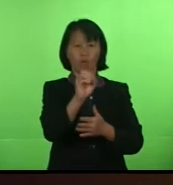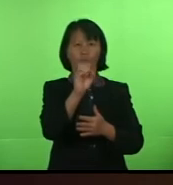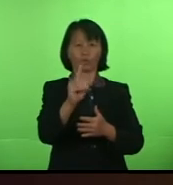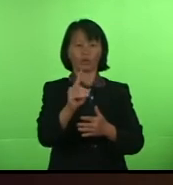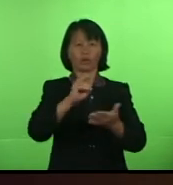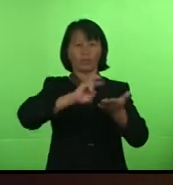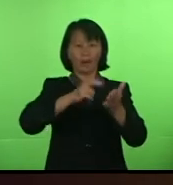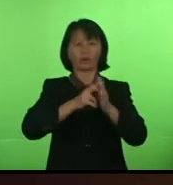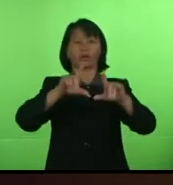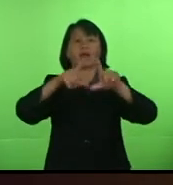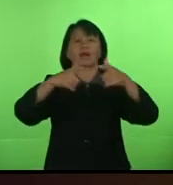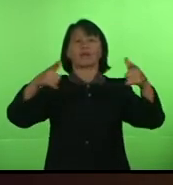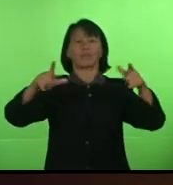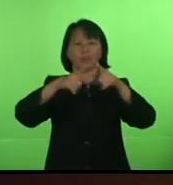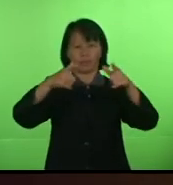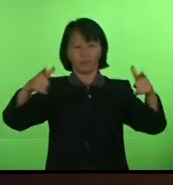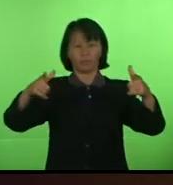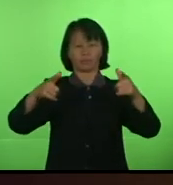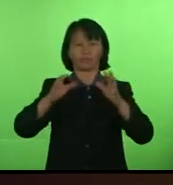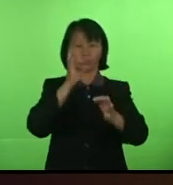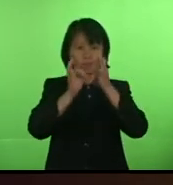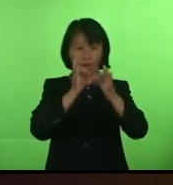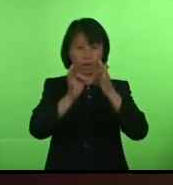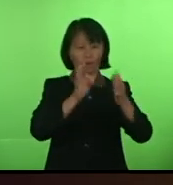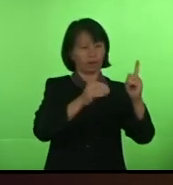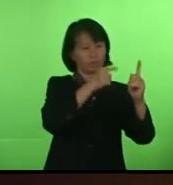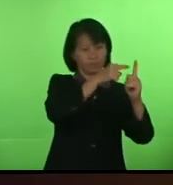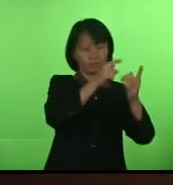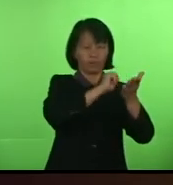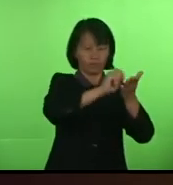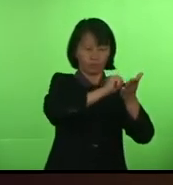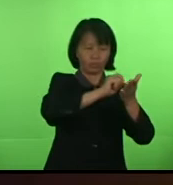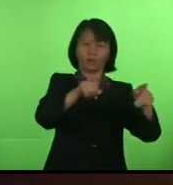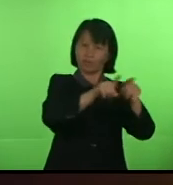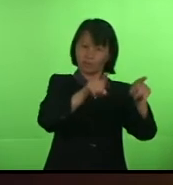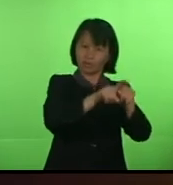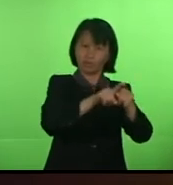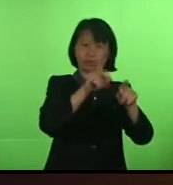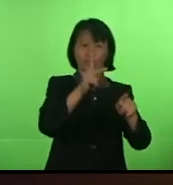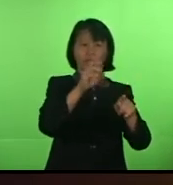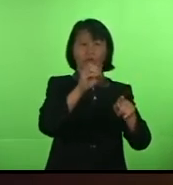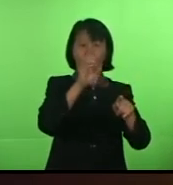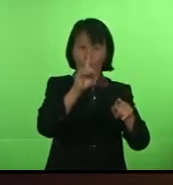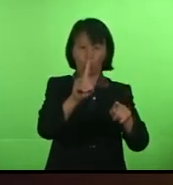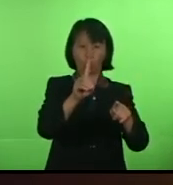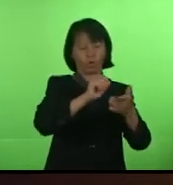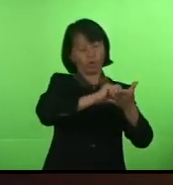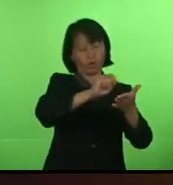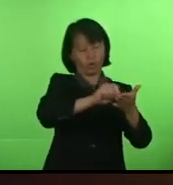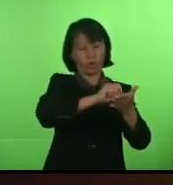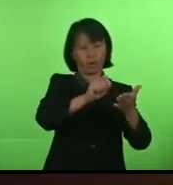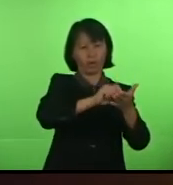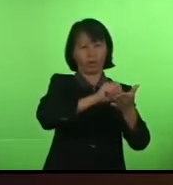the writer uses the same code to write as the reader, then the communication is more